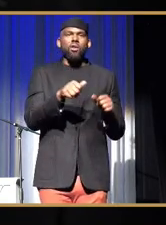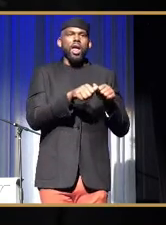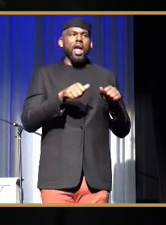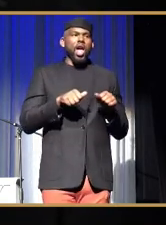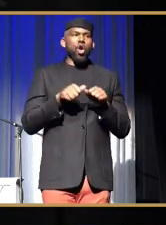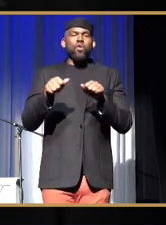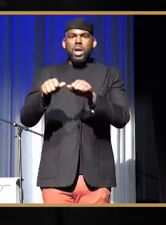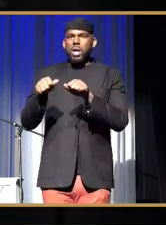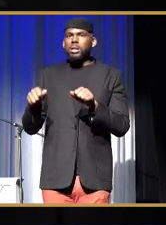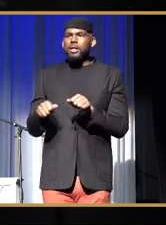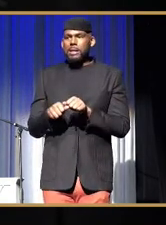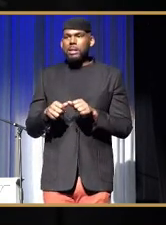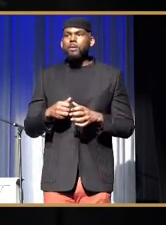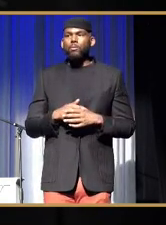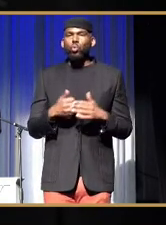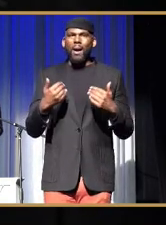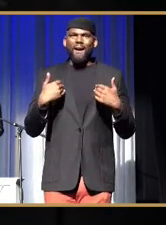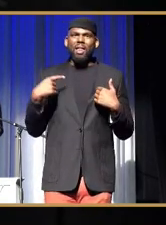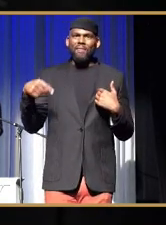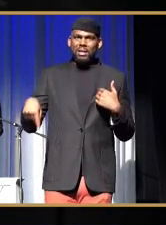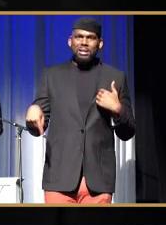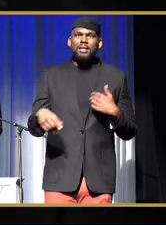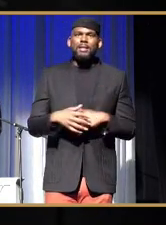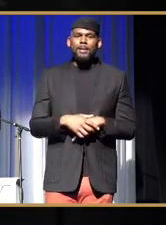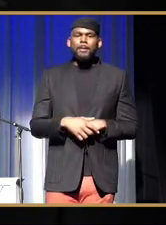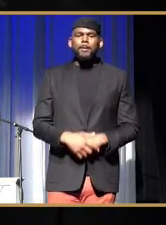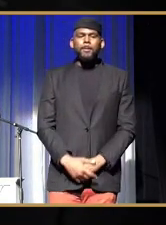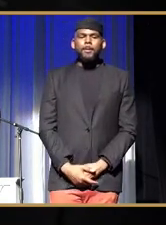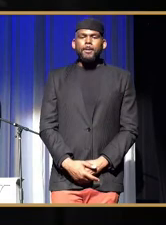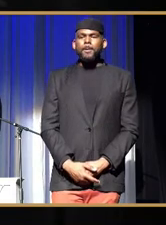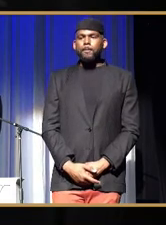jurisdictions that have this.